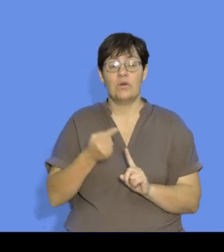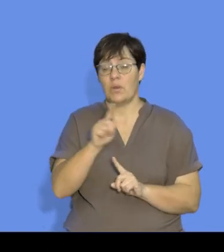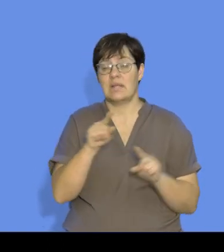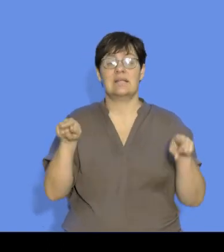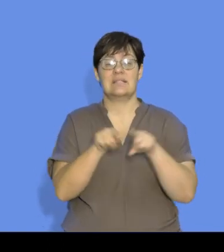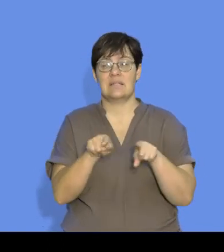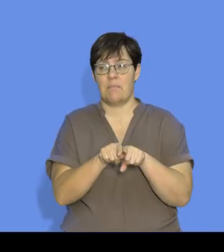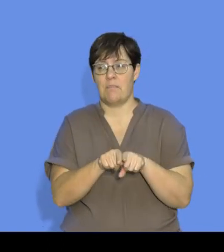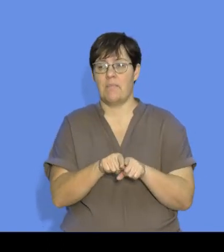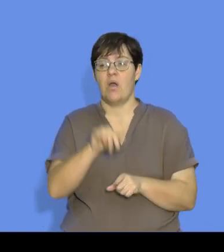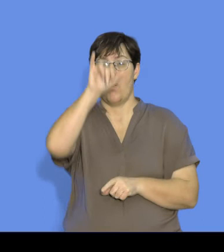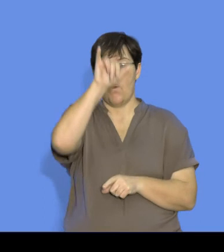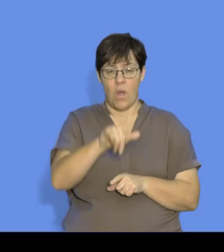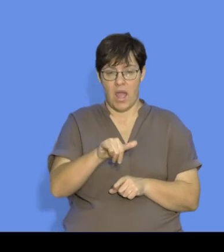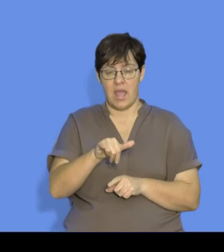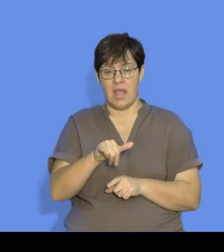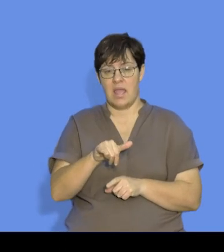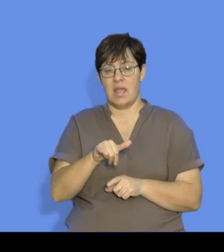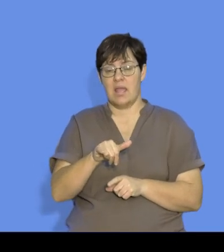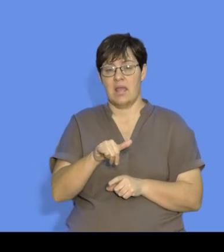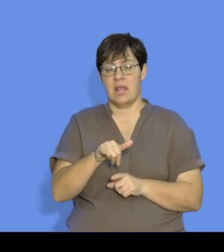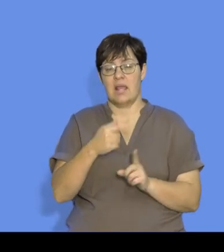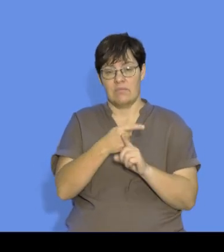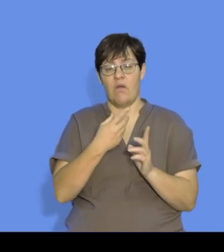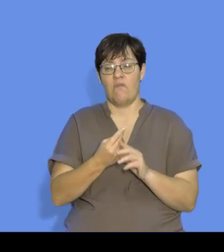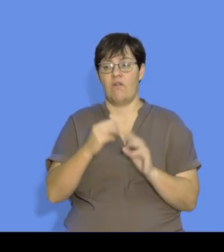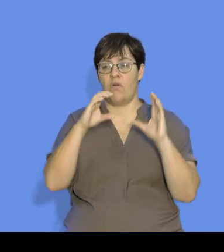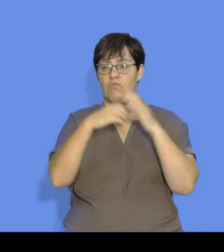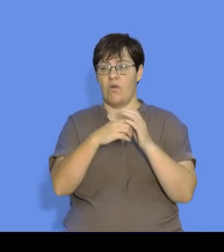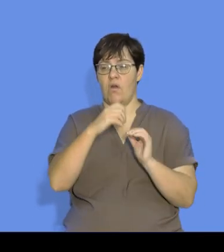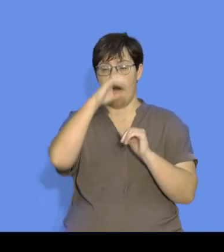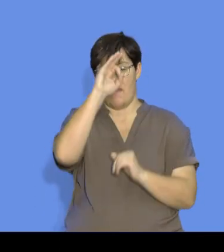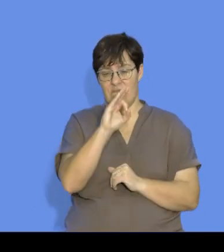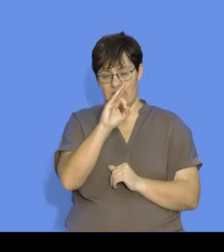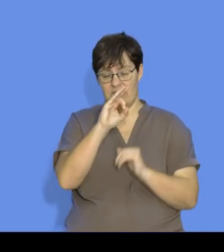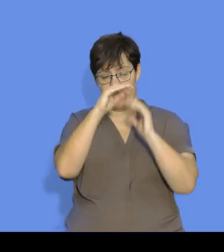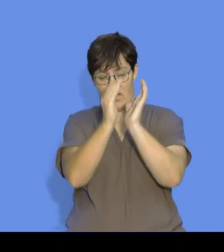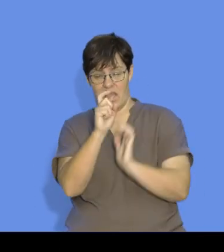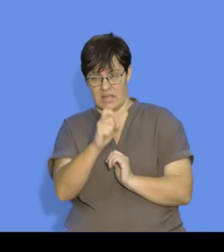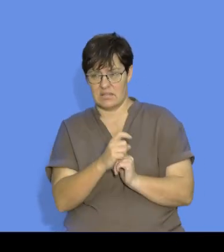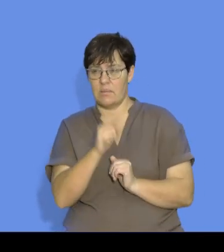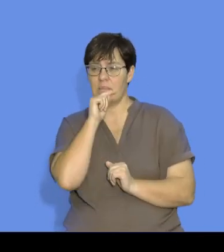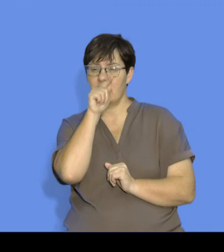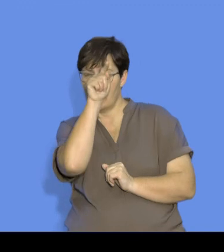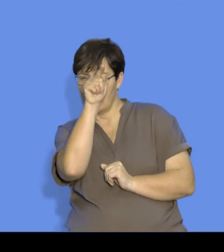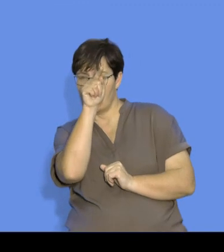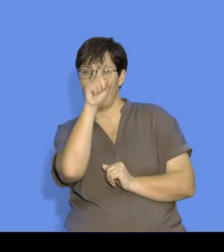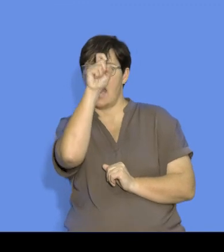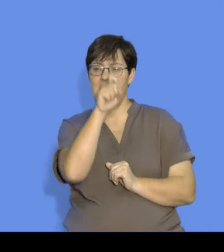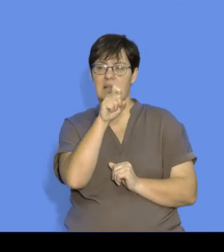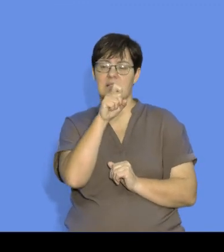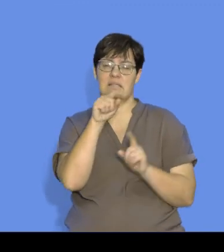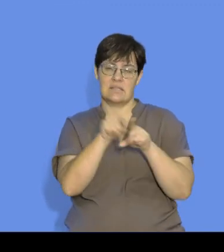And that point will be the same as the y-intercept of the graph of f. And for it to be the y-intercept, it